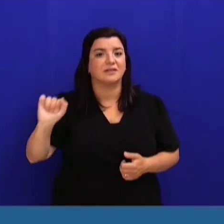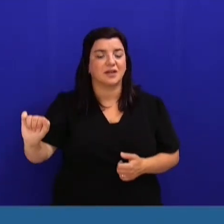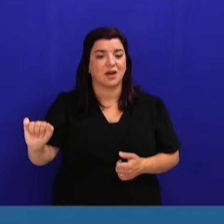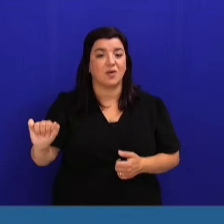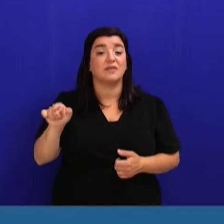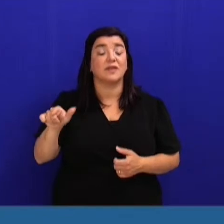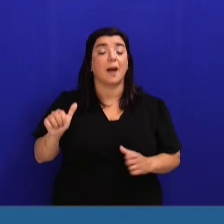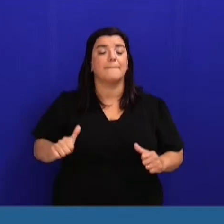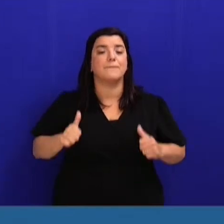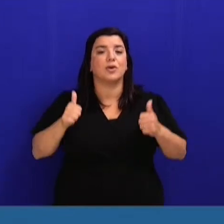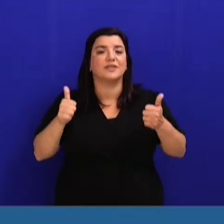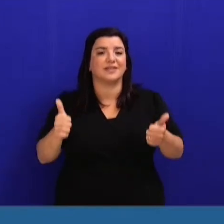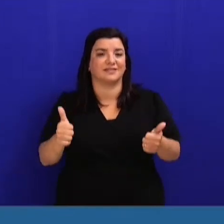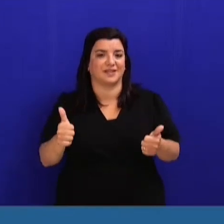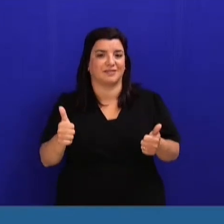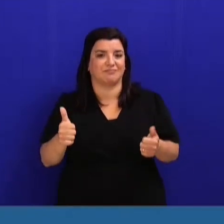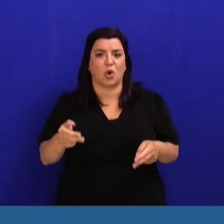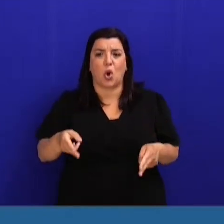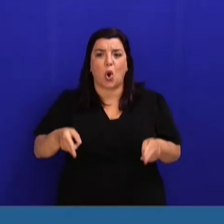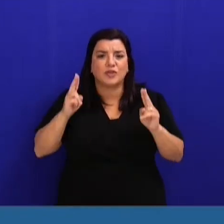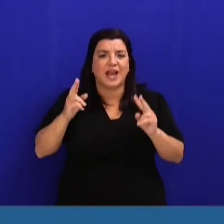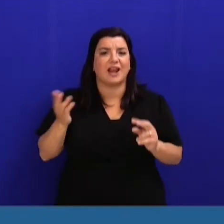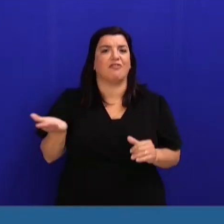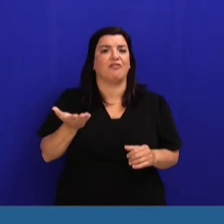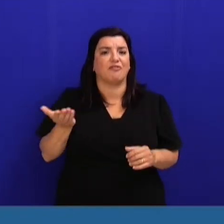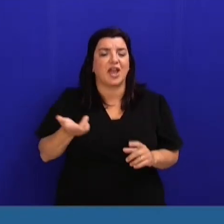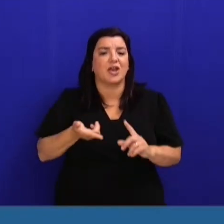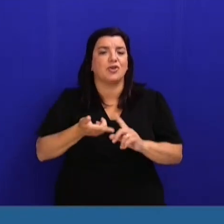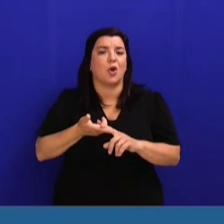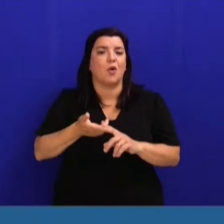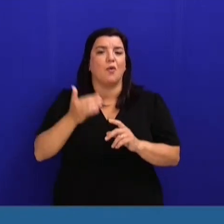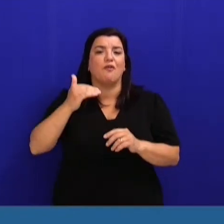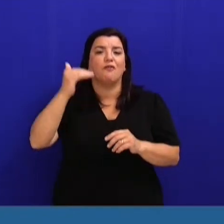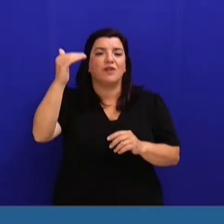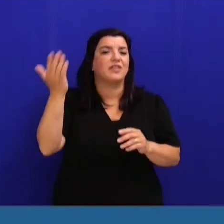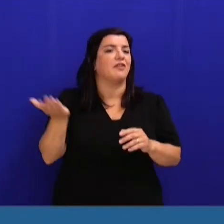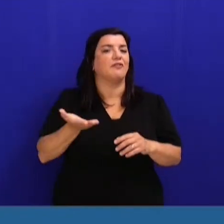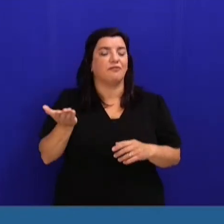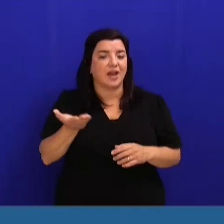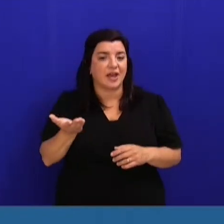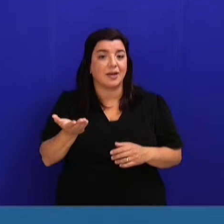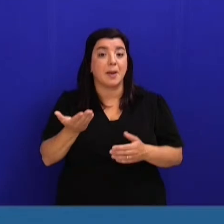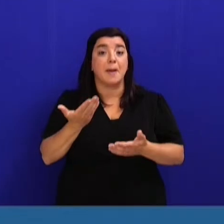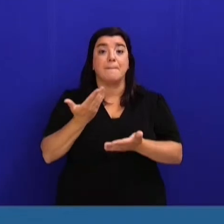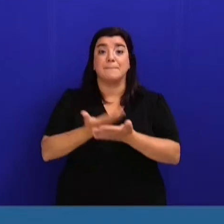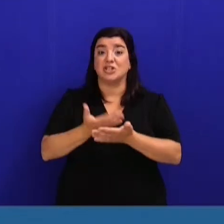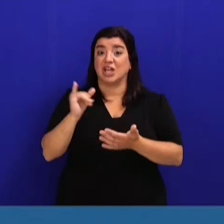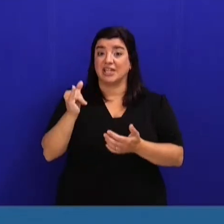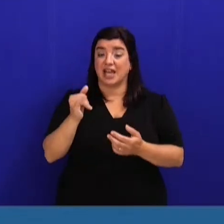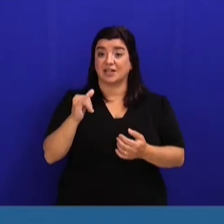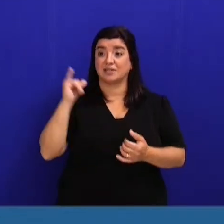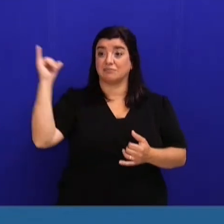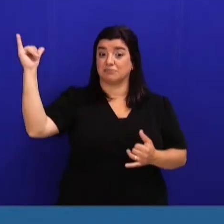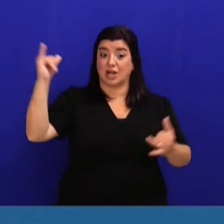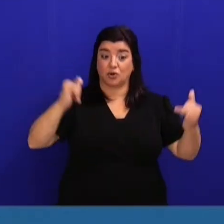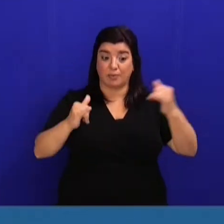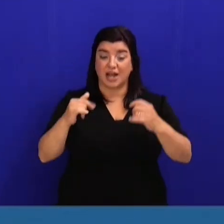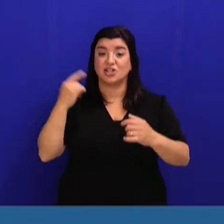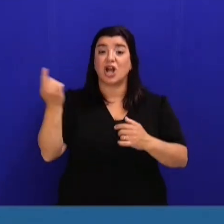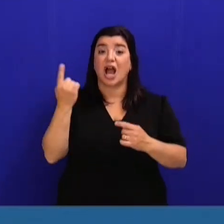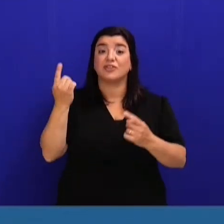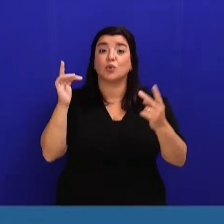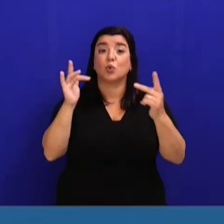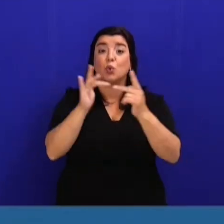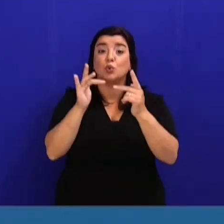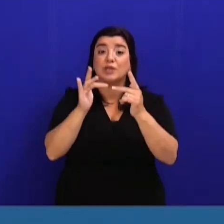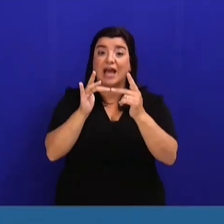importanti ħafna għalina li jintela sew biex aħna jkun hemm xi każ fuq l-ajruplan fejn kien hemm exposure hemmhekk aħna nużaw bħal